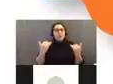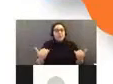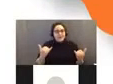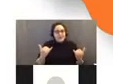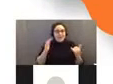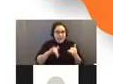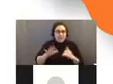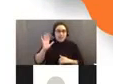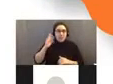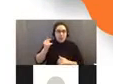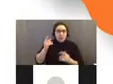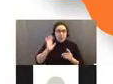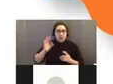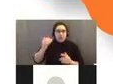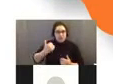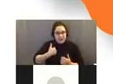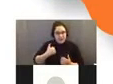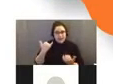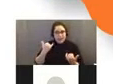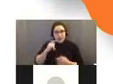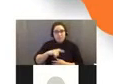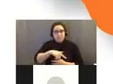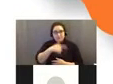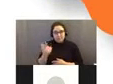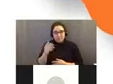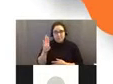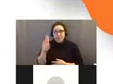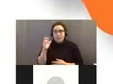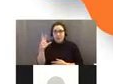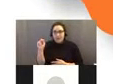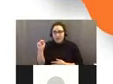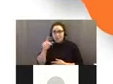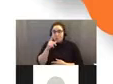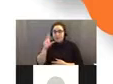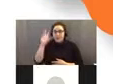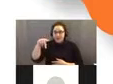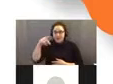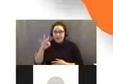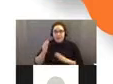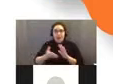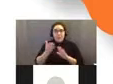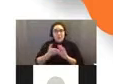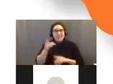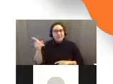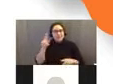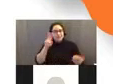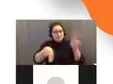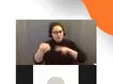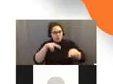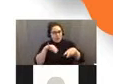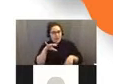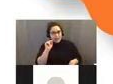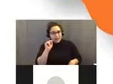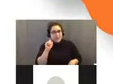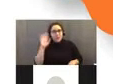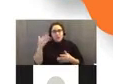to my colleague, Brian Zotti, our Vice President of Operations, who oversees IT, and he'll share some of the things